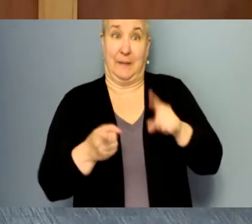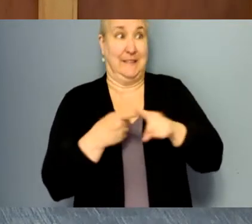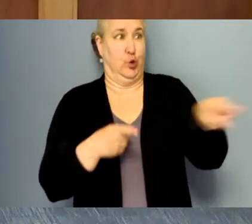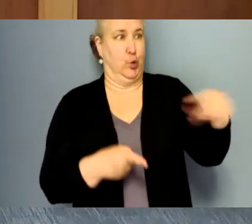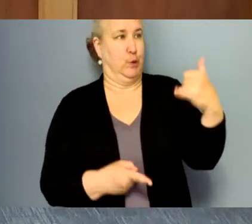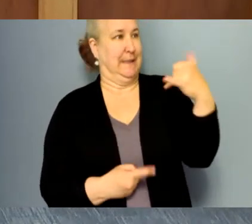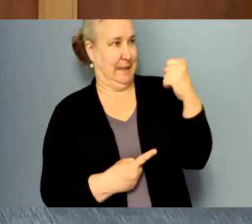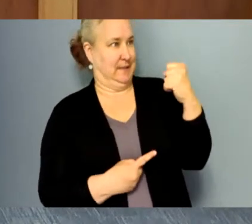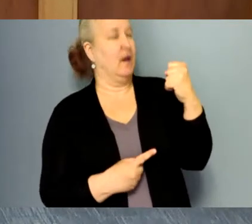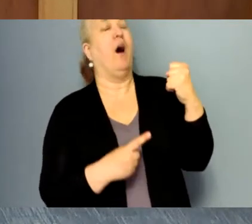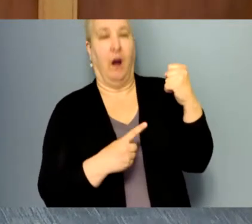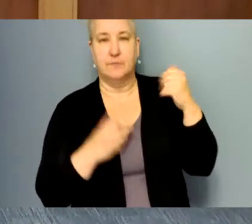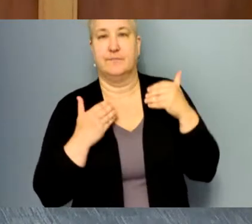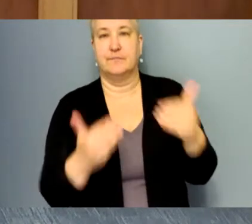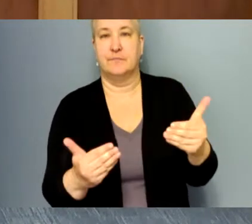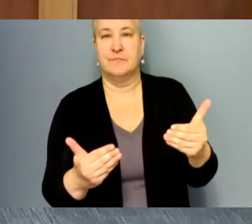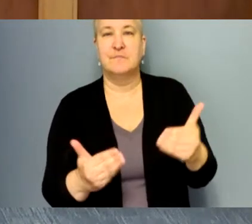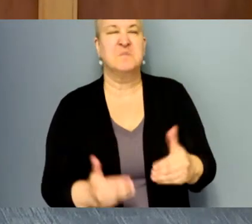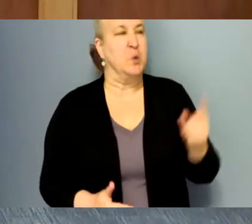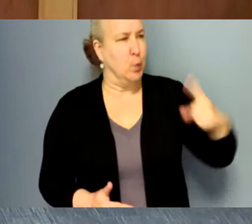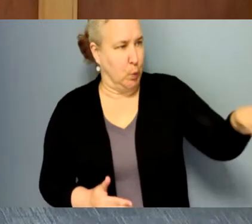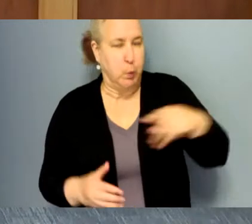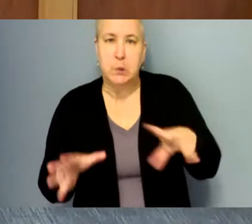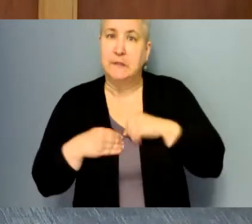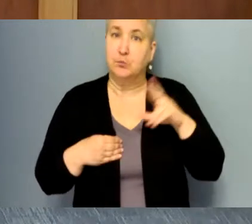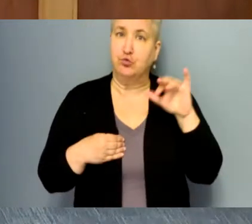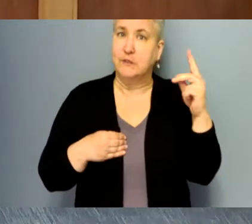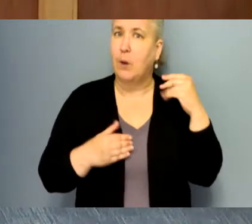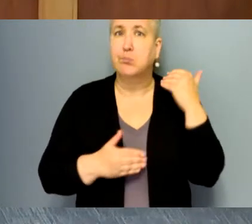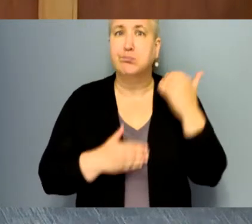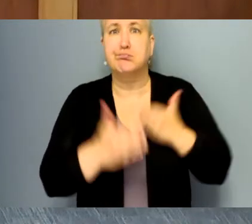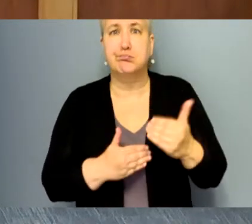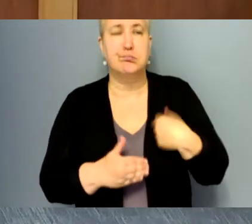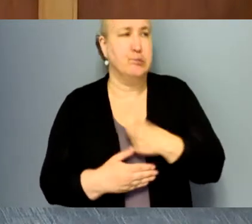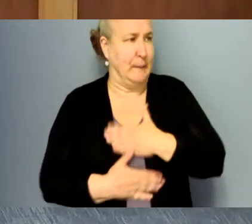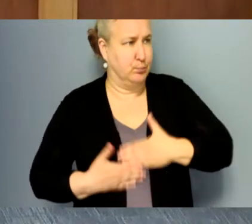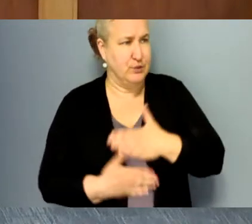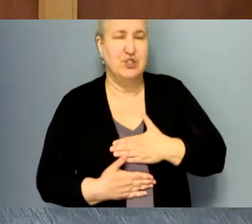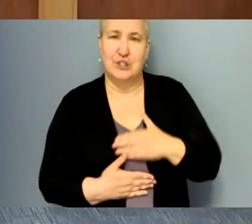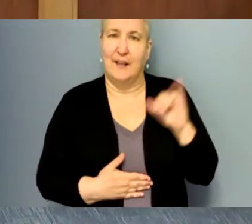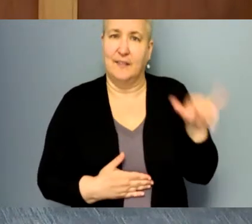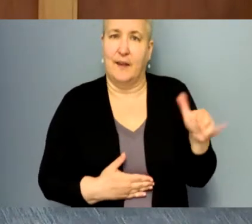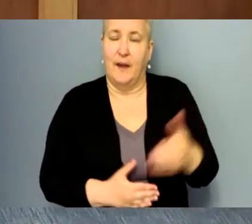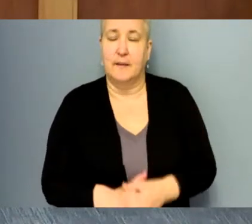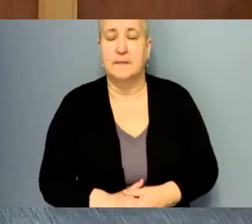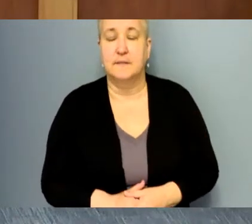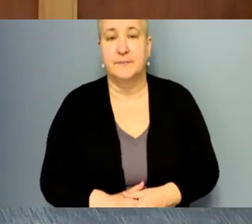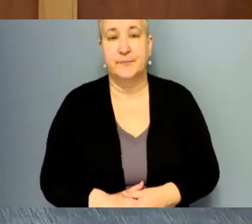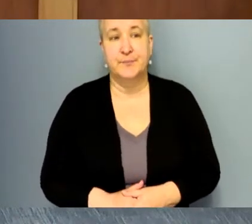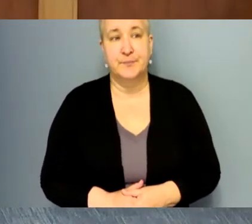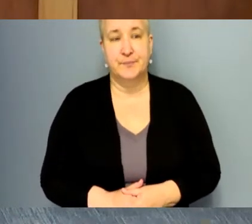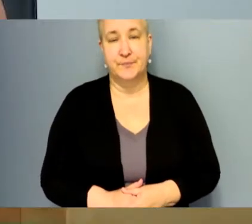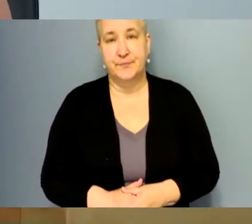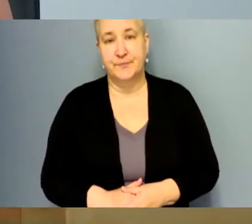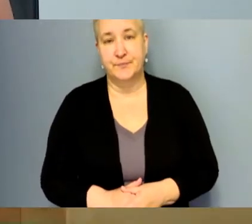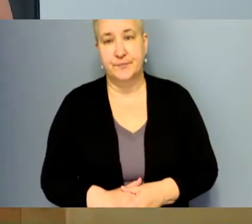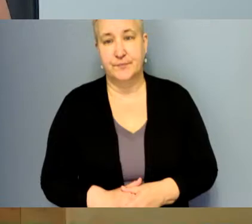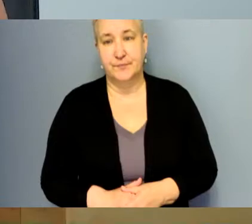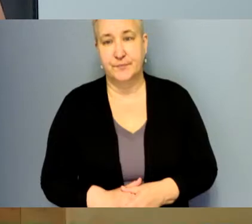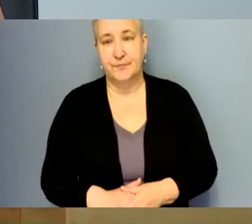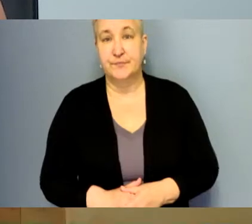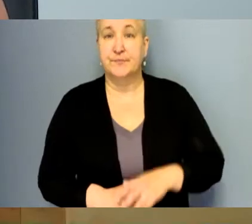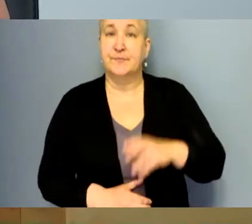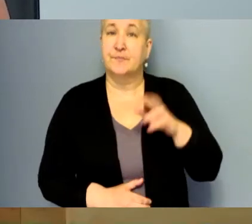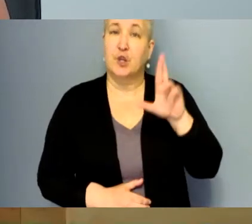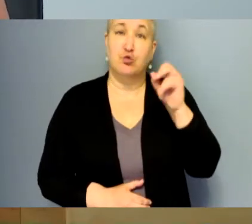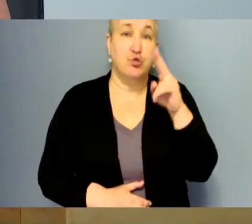yes. So every one of you took a risk on this, and we appreciate that you did that. There were also people, Rachel